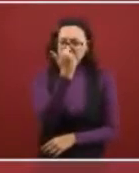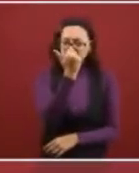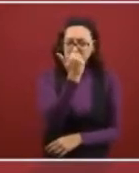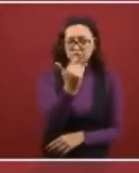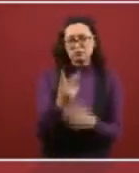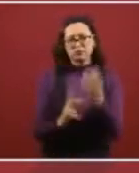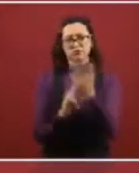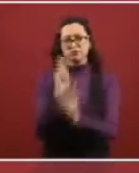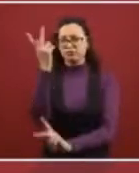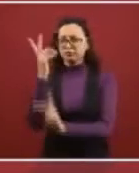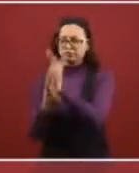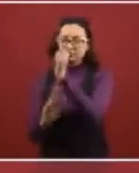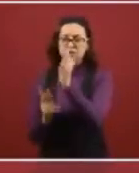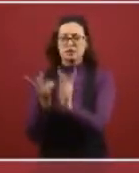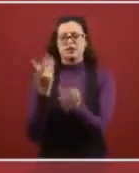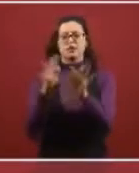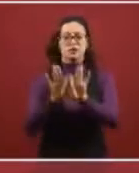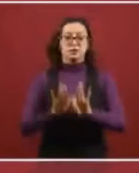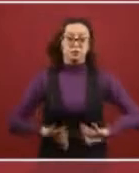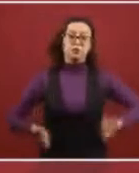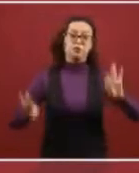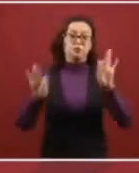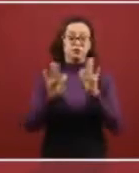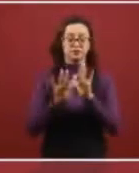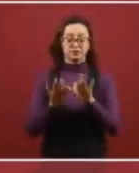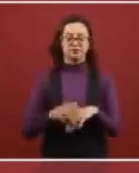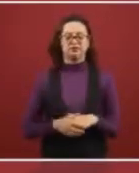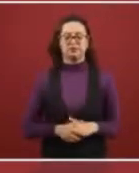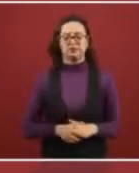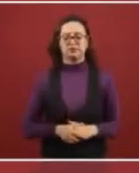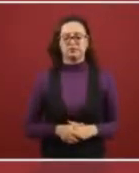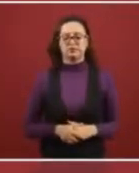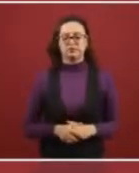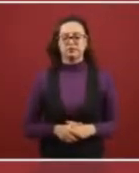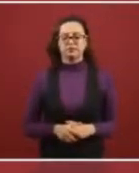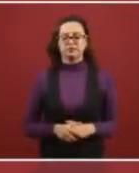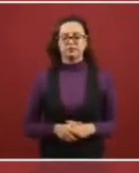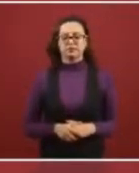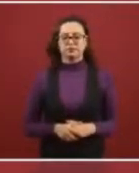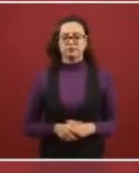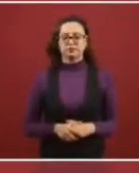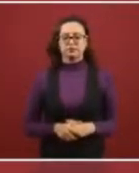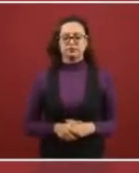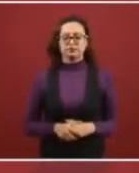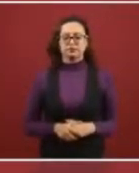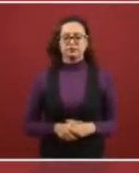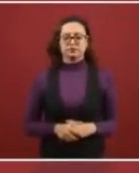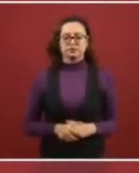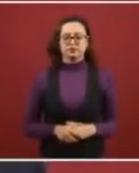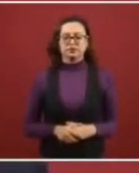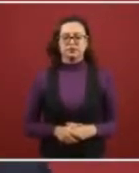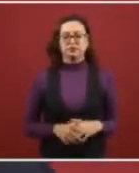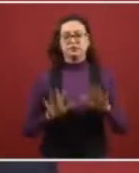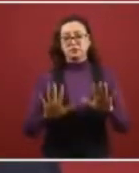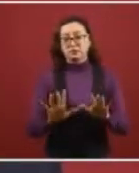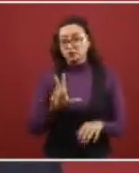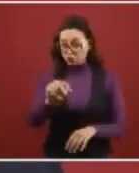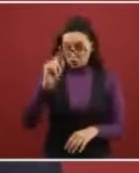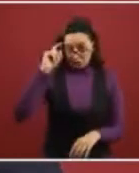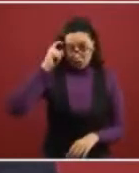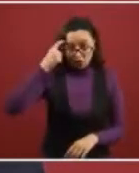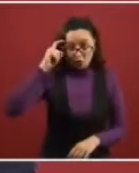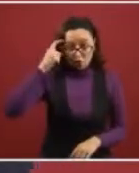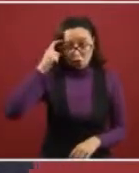food importante antes in que Guerrero. It's important before se vayan a enojar,